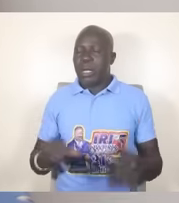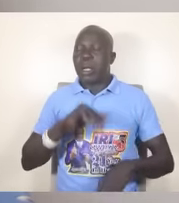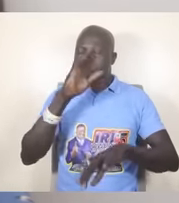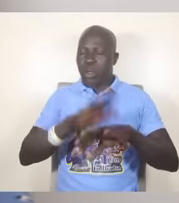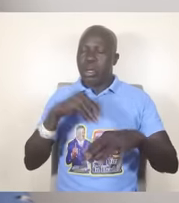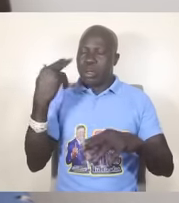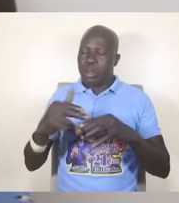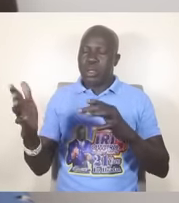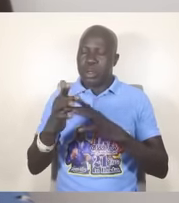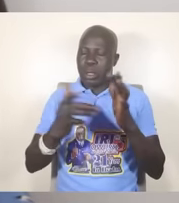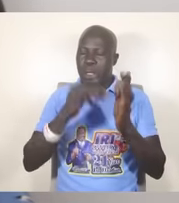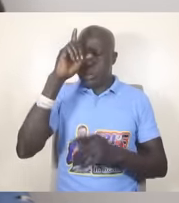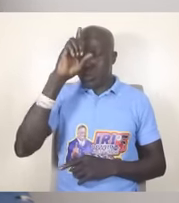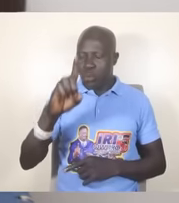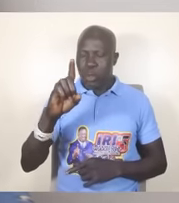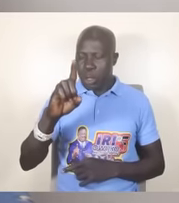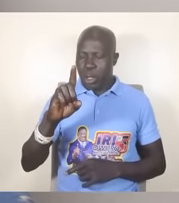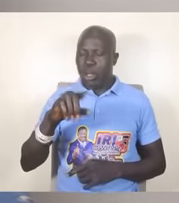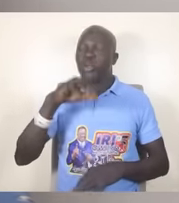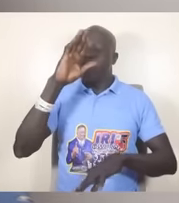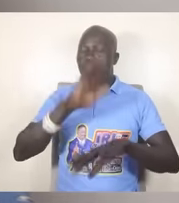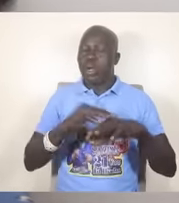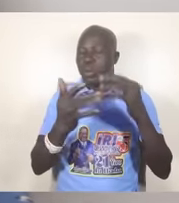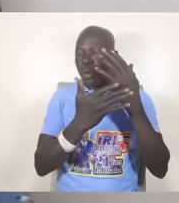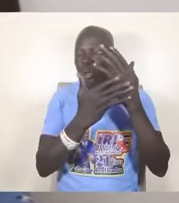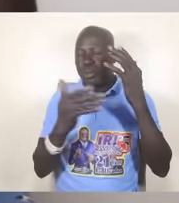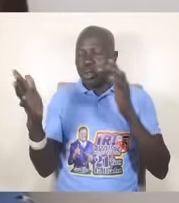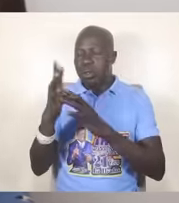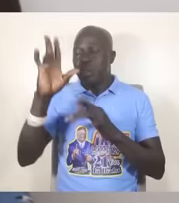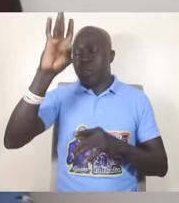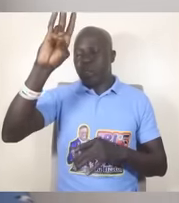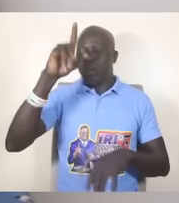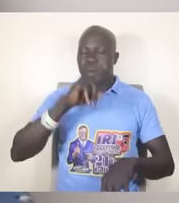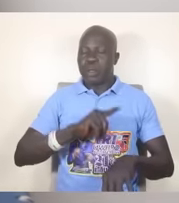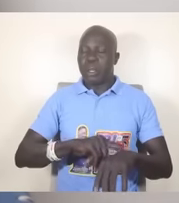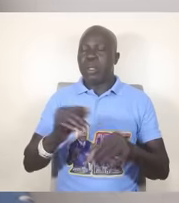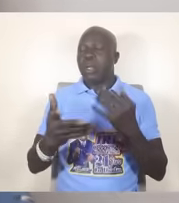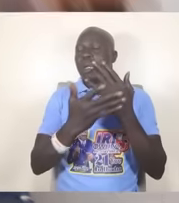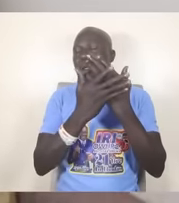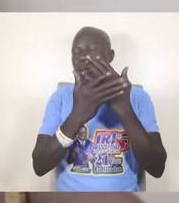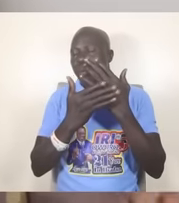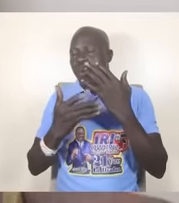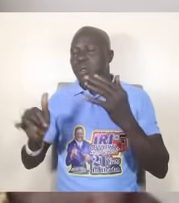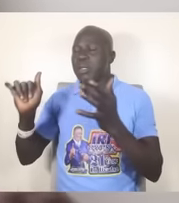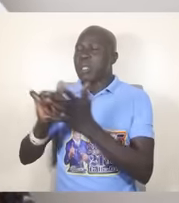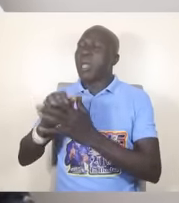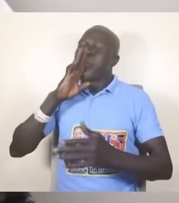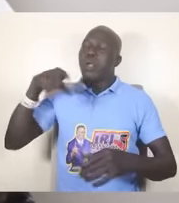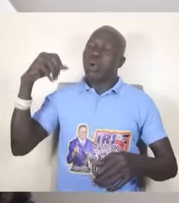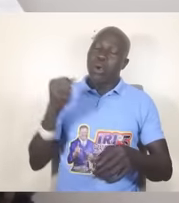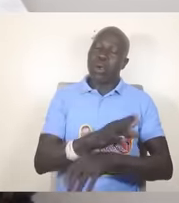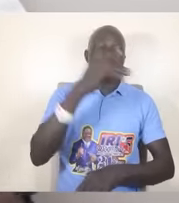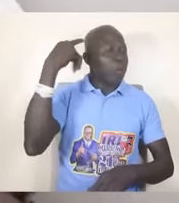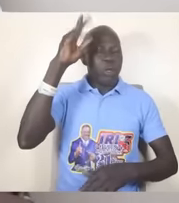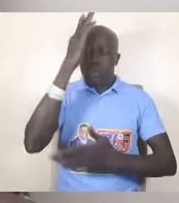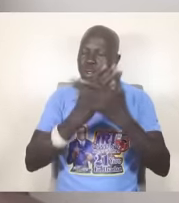Jesus, you called the name of Jesus once. What the prayer? Jesus, you called the blood of Jesus sometimes. The blood that comes to